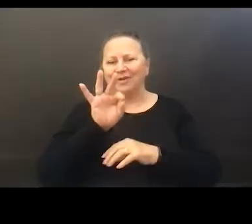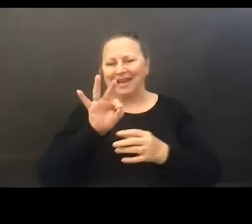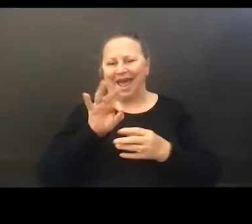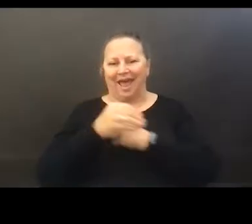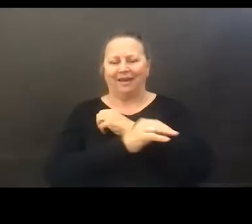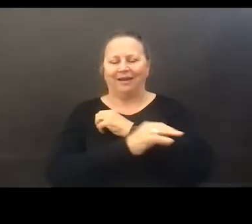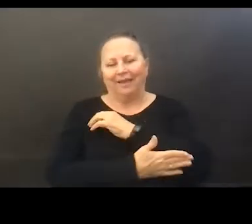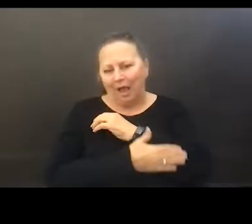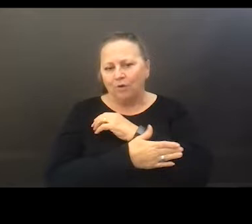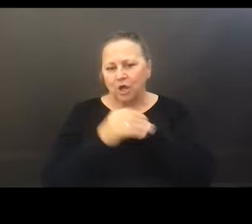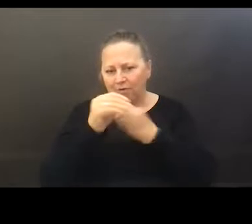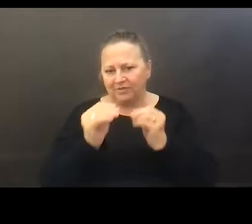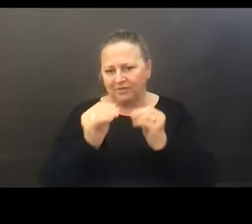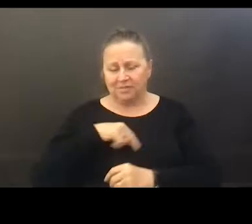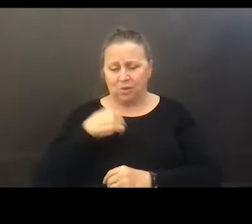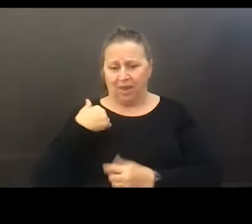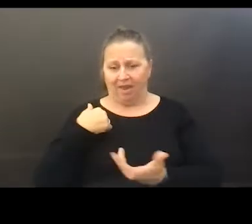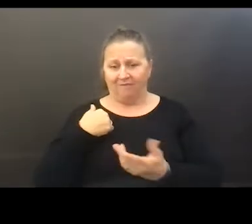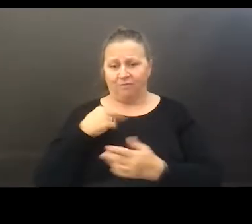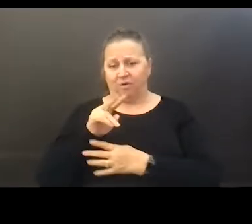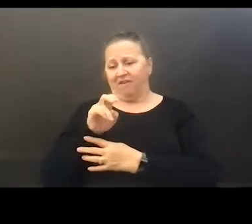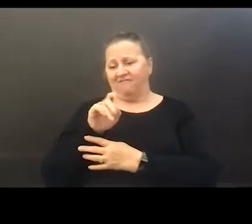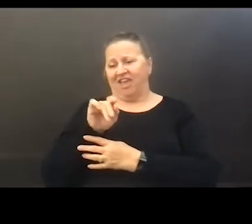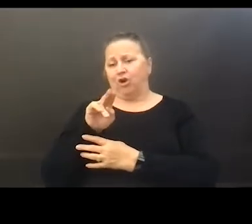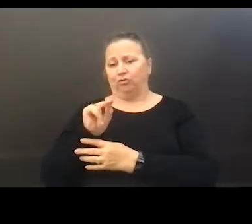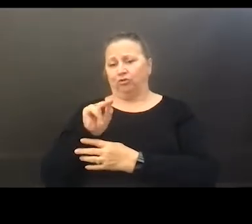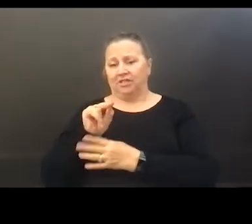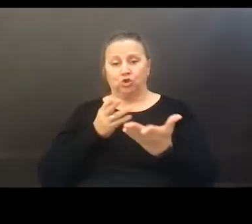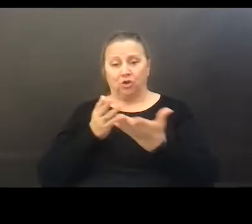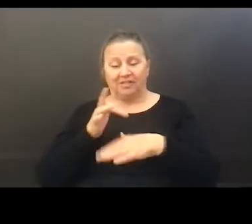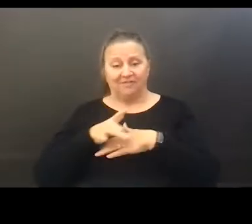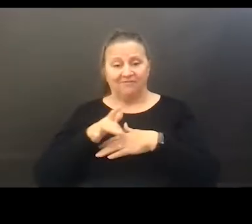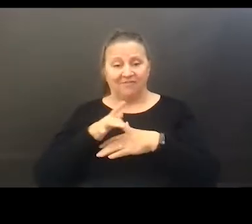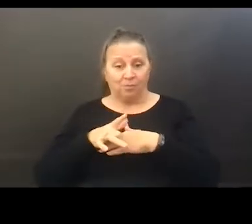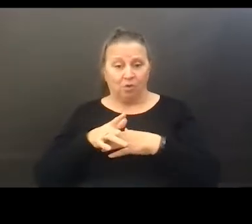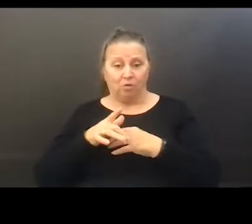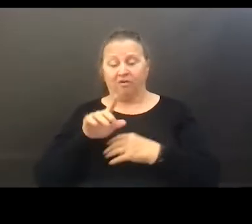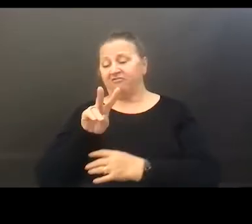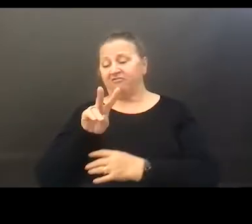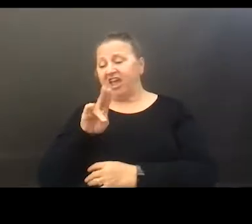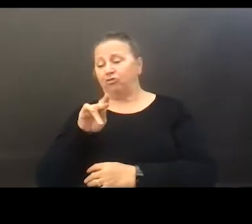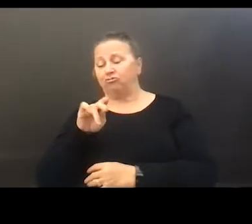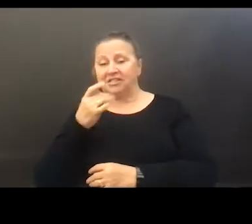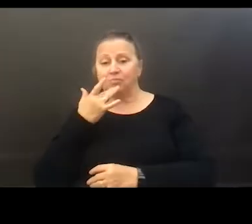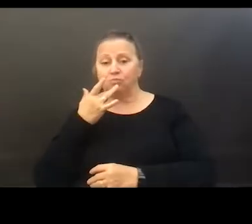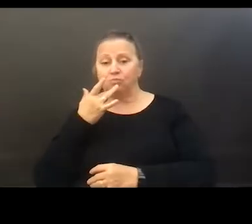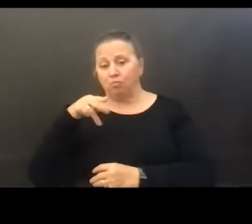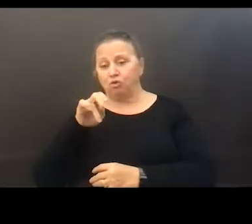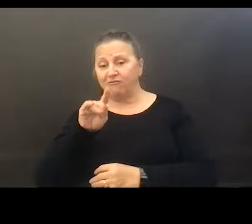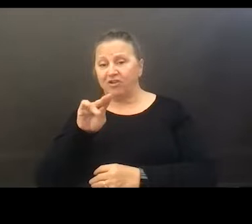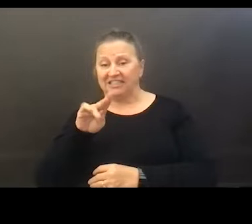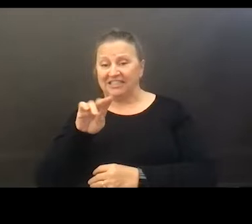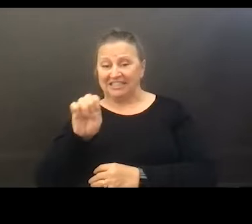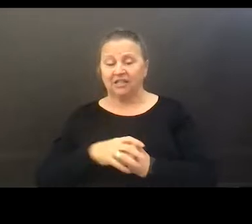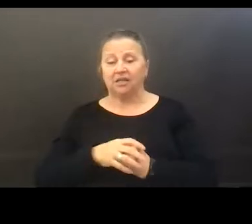the counties, is we have veteran services available with veterans preference. And we do also have, for example, in the Round